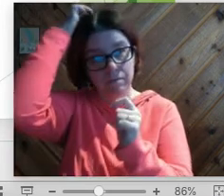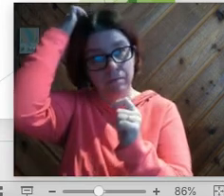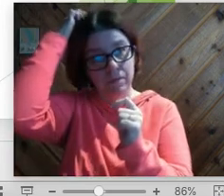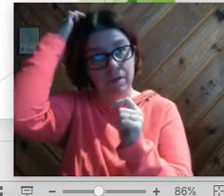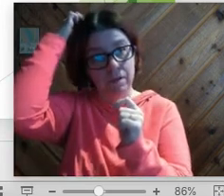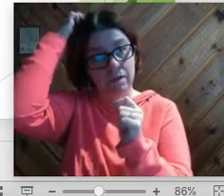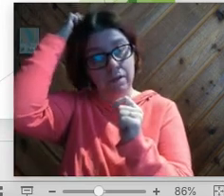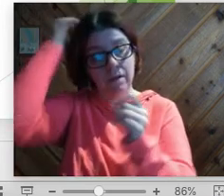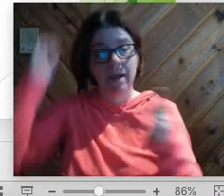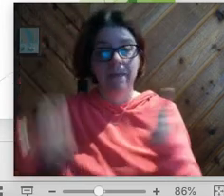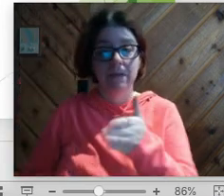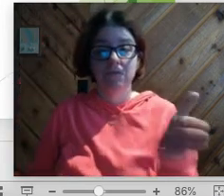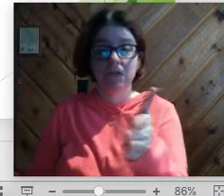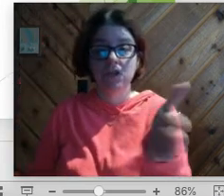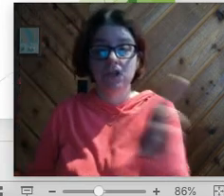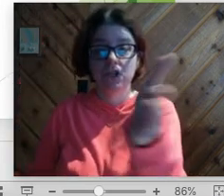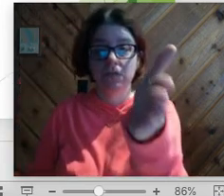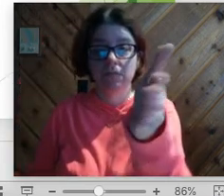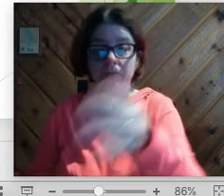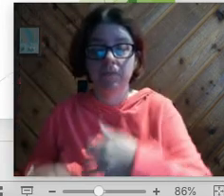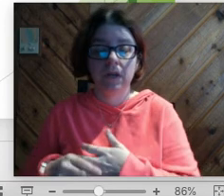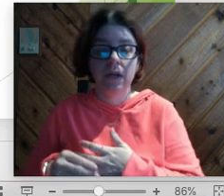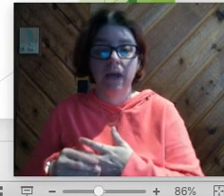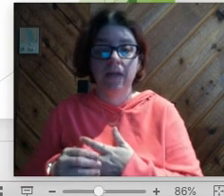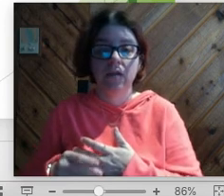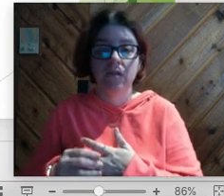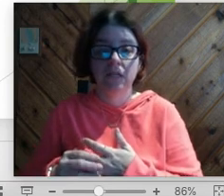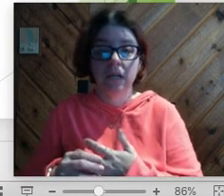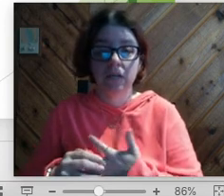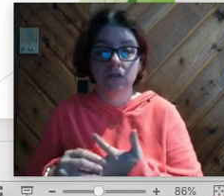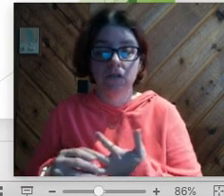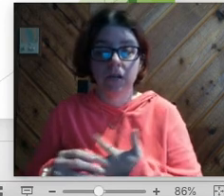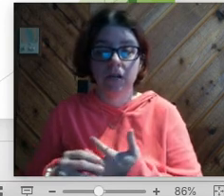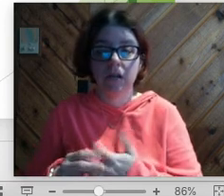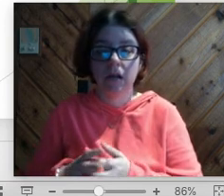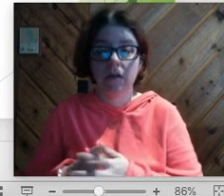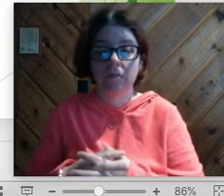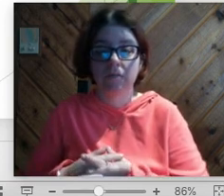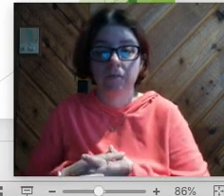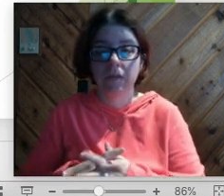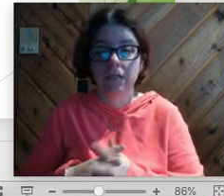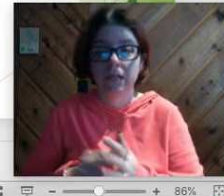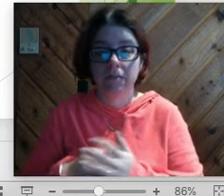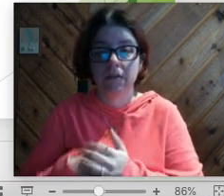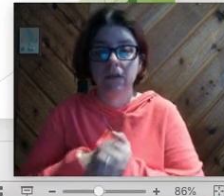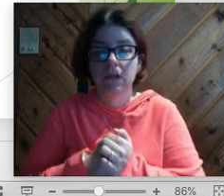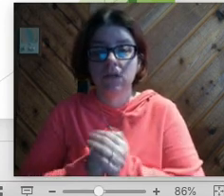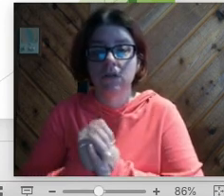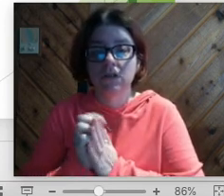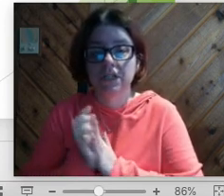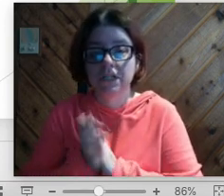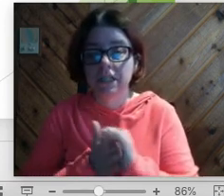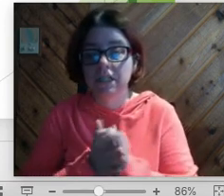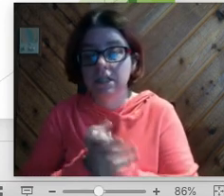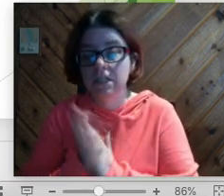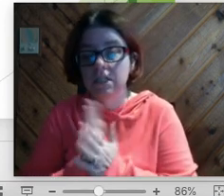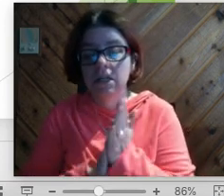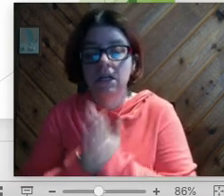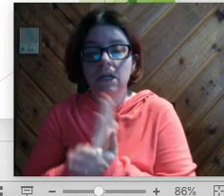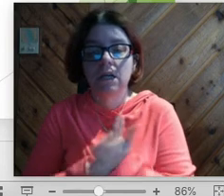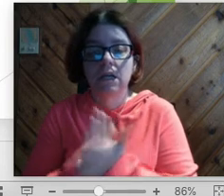Lizard. And then fish. And then you can see on the screen the assignment. So there are 6